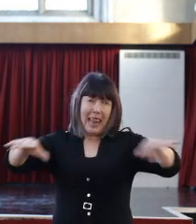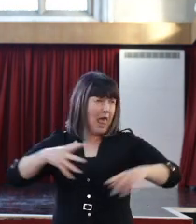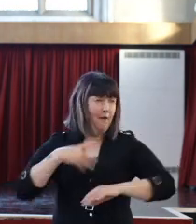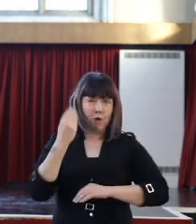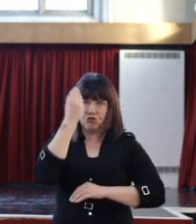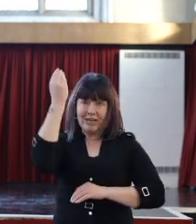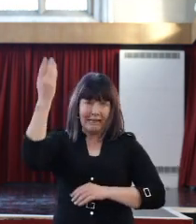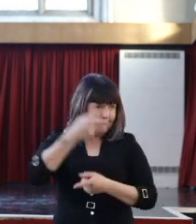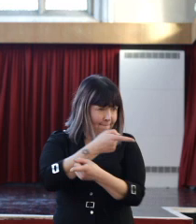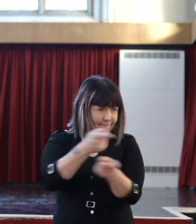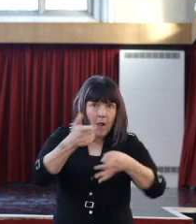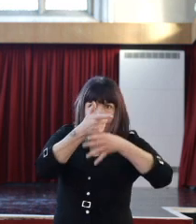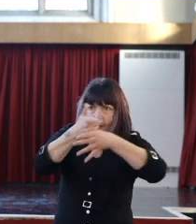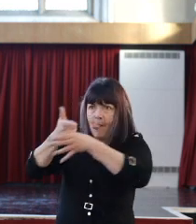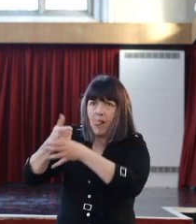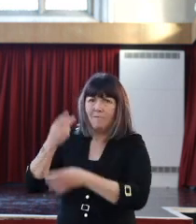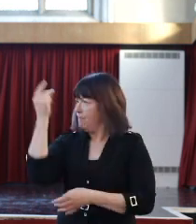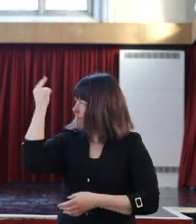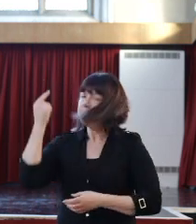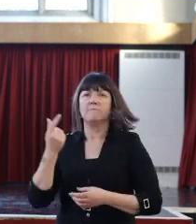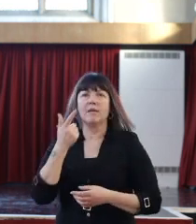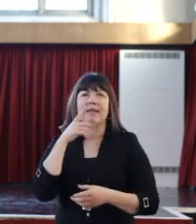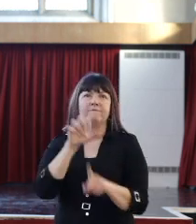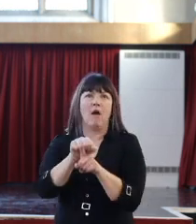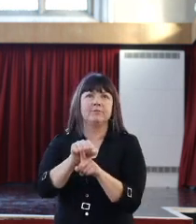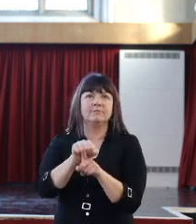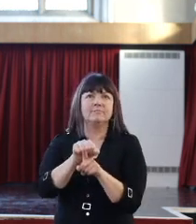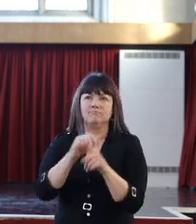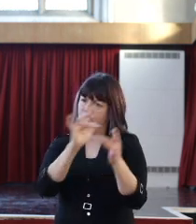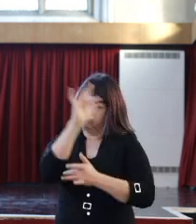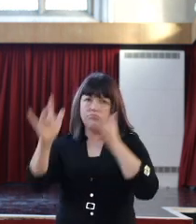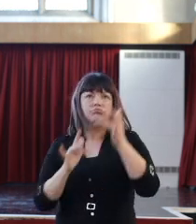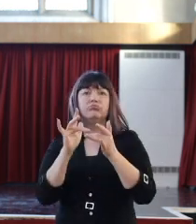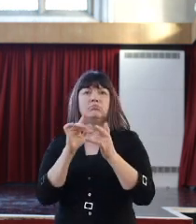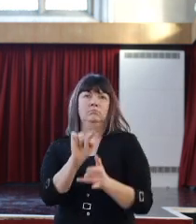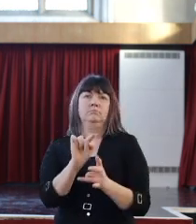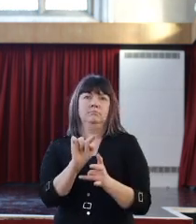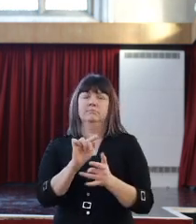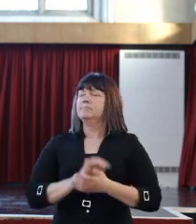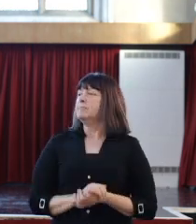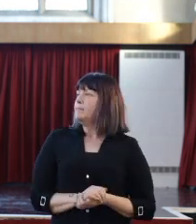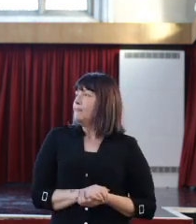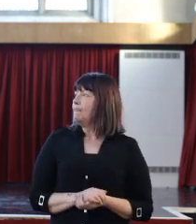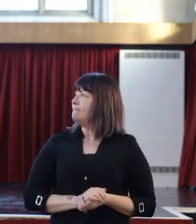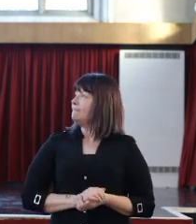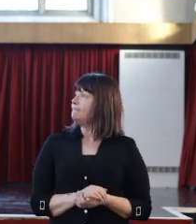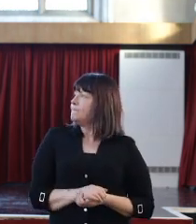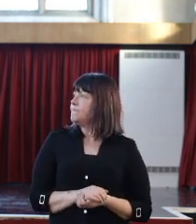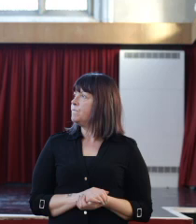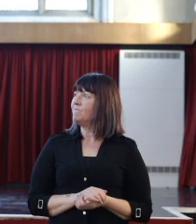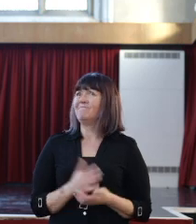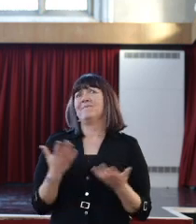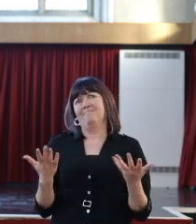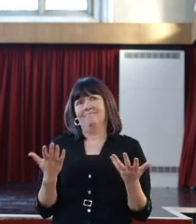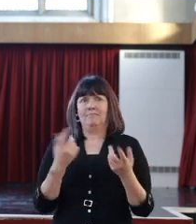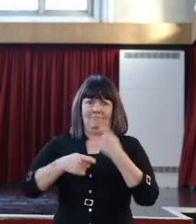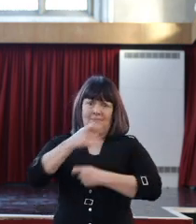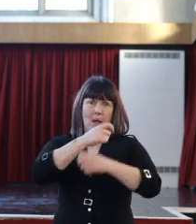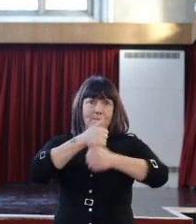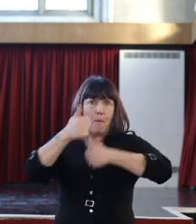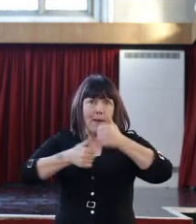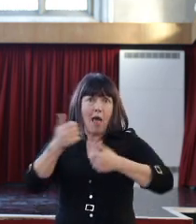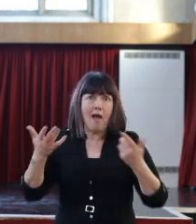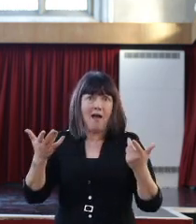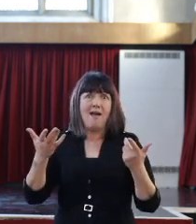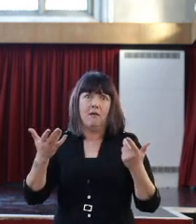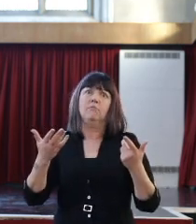need at their fingertips. As video and creation in particular, as I'm sure you know, has gotten more popular, the spaces